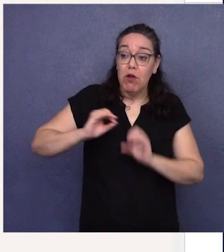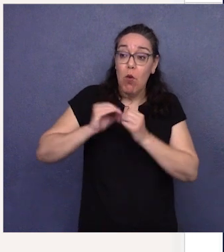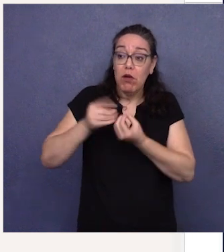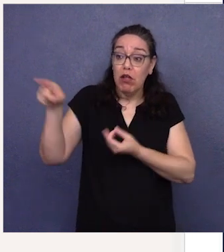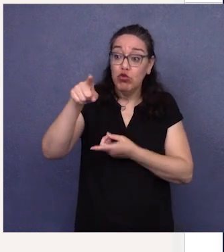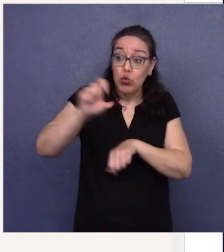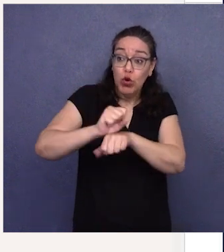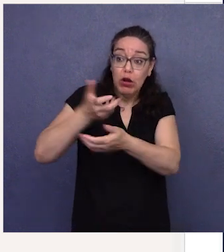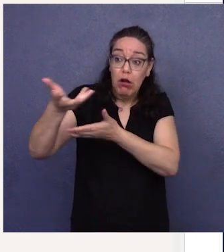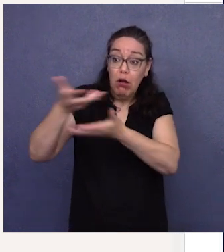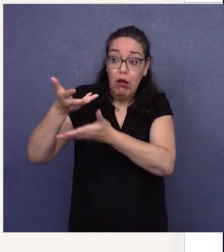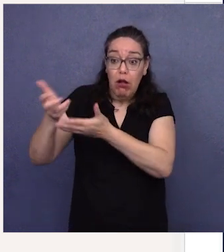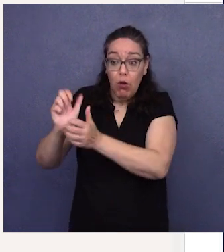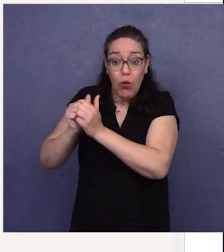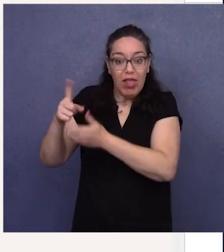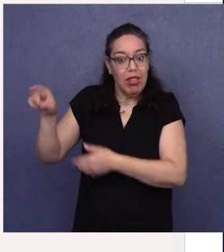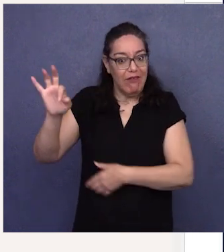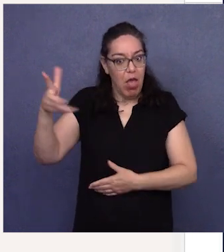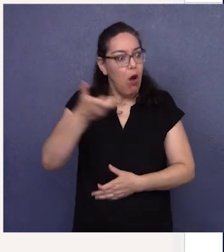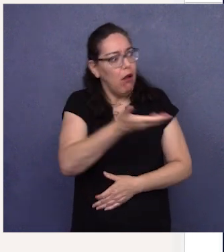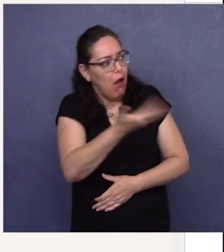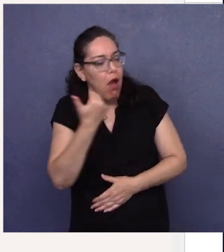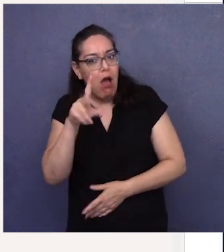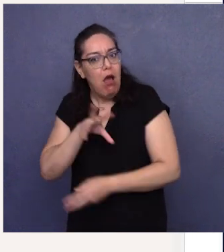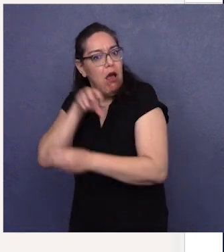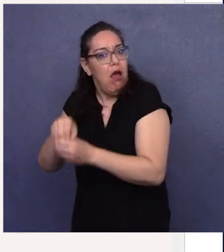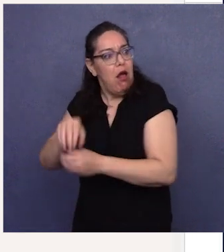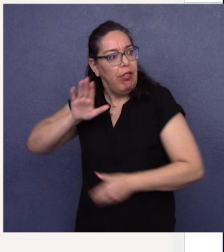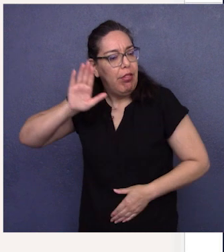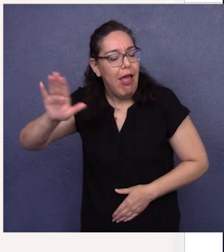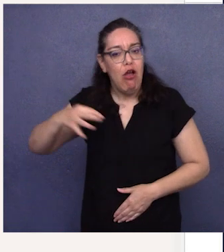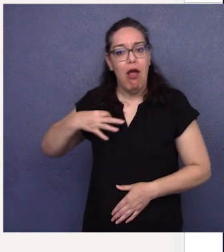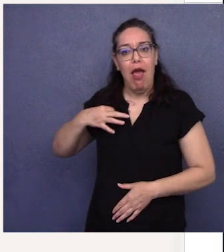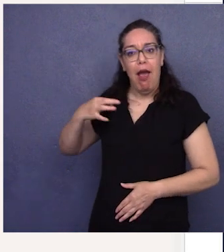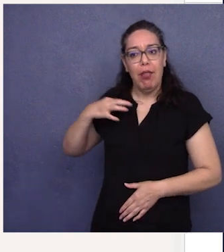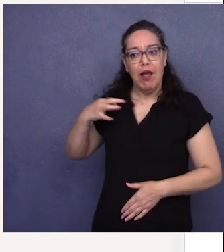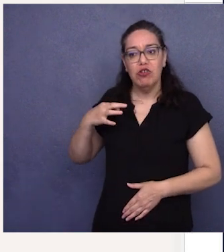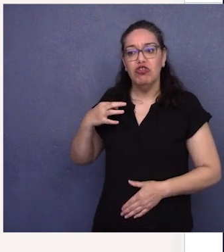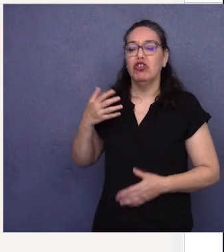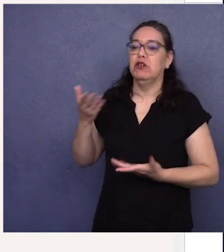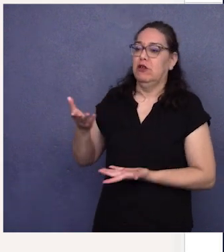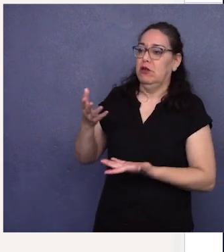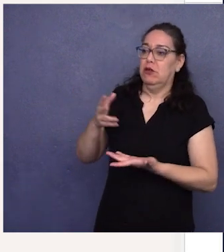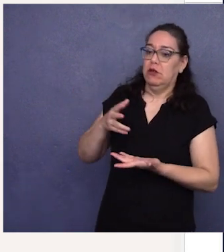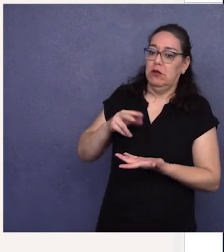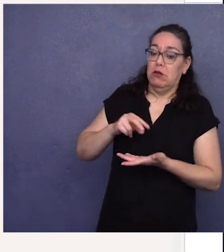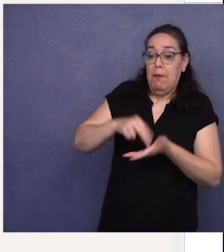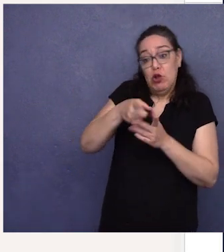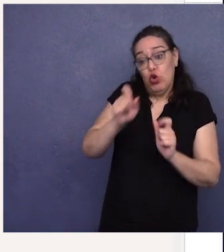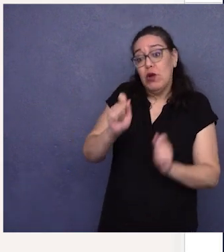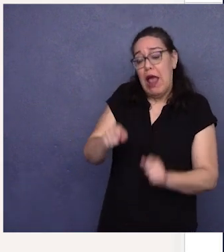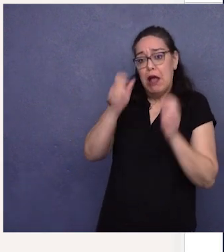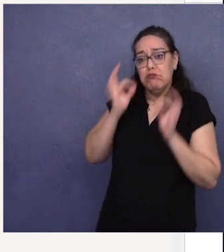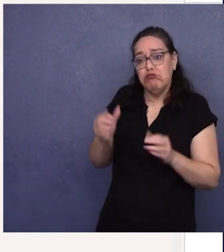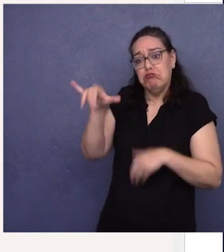want to have you be a part of their application, that will, you can choose to do that, but